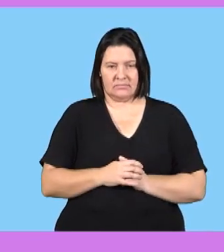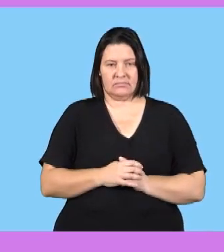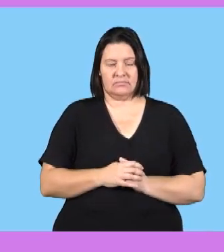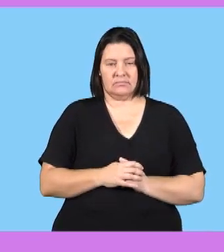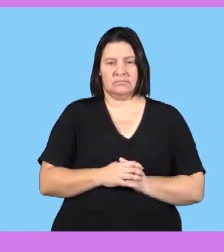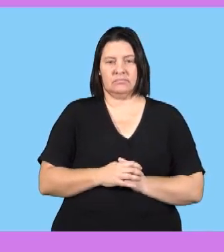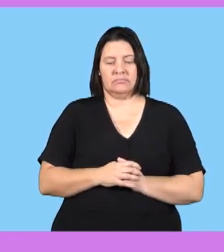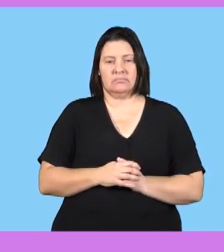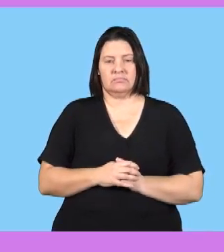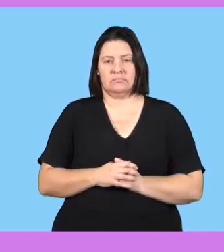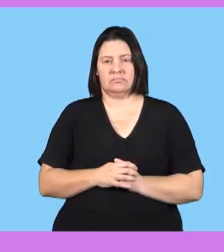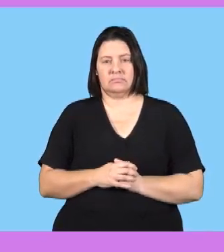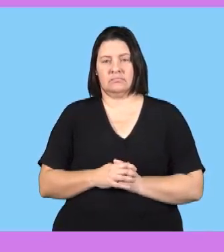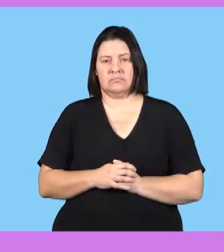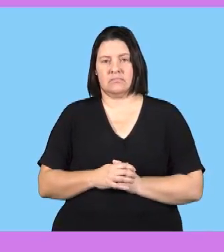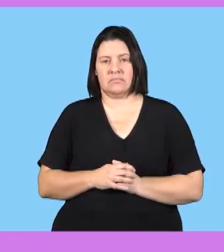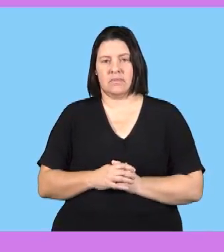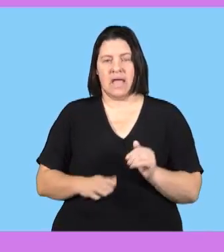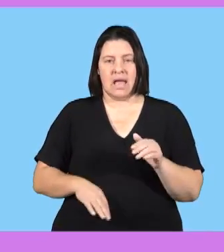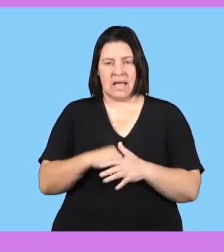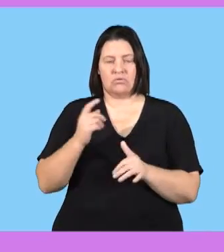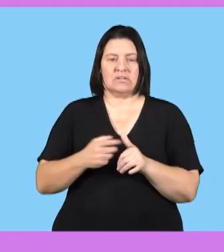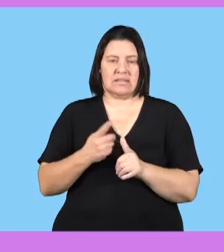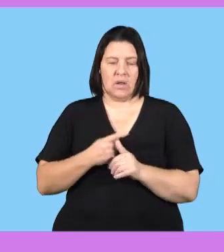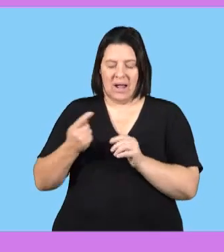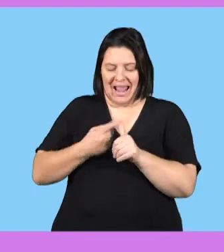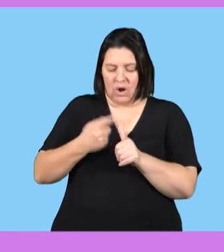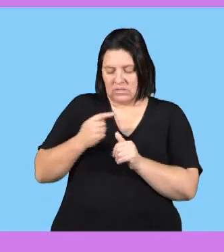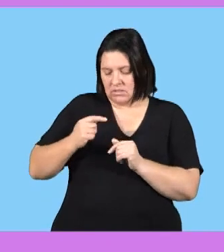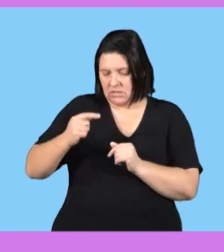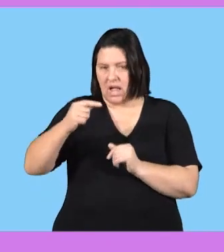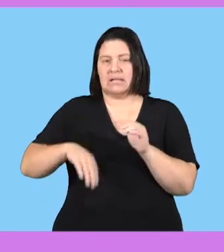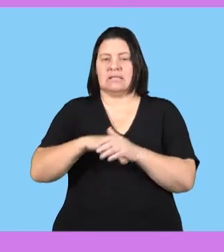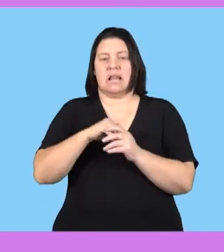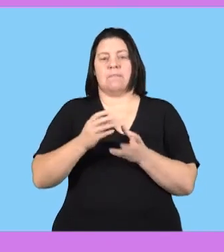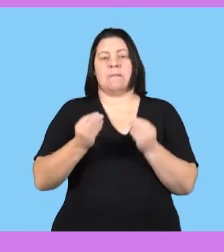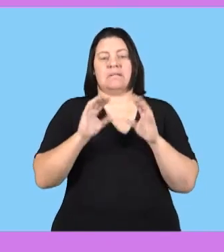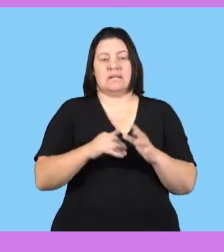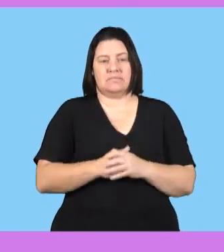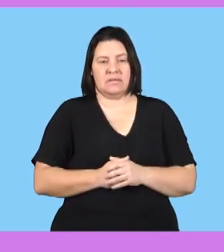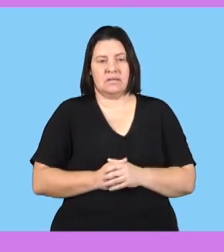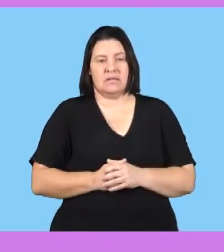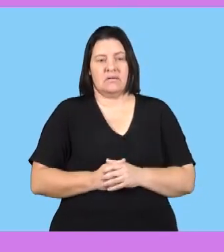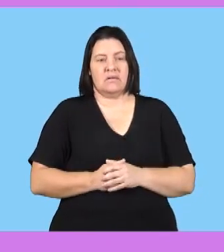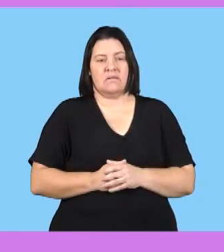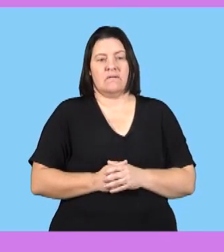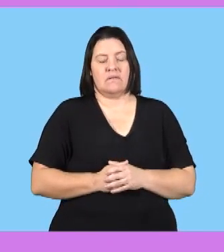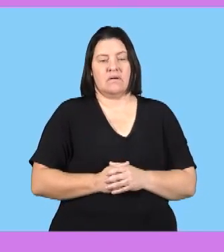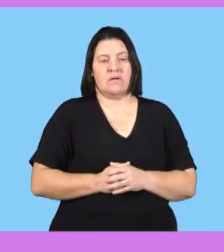lines there. They count up to 10. You count them one by one until you reach 10. And then